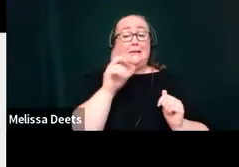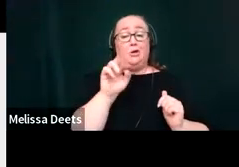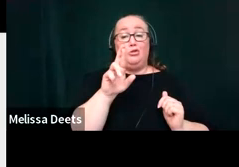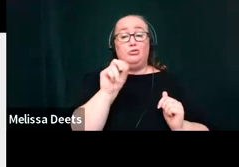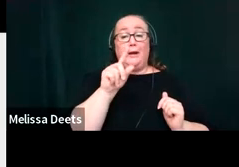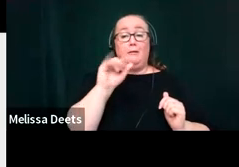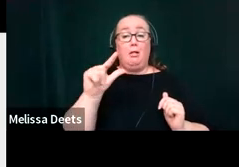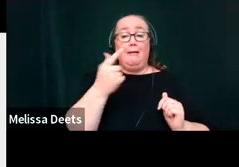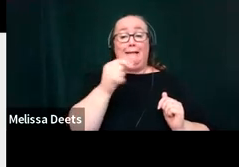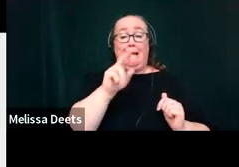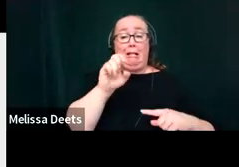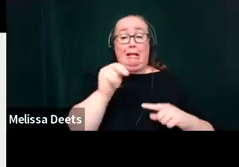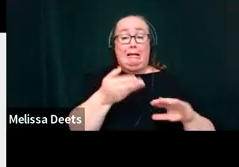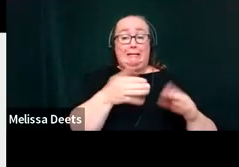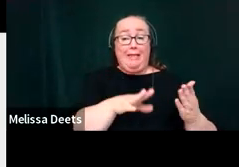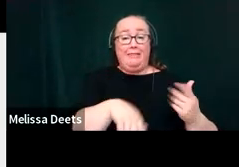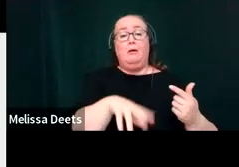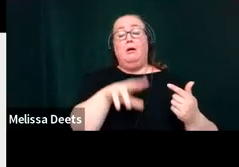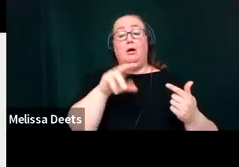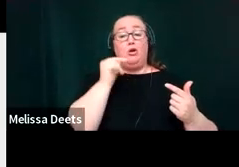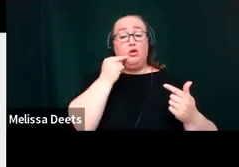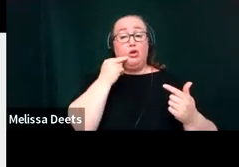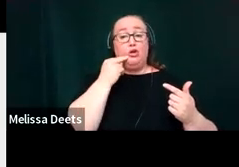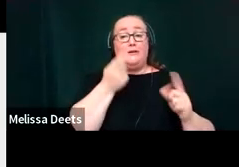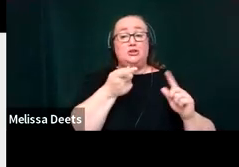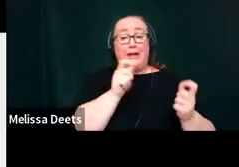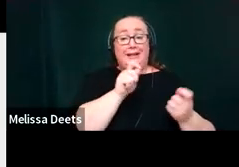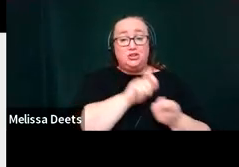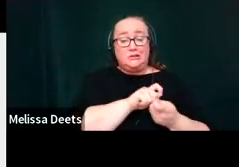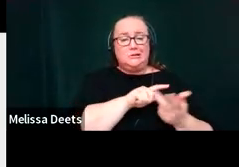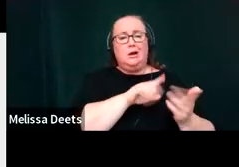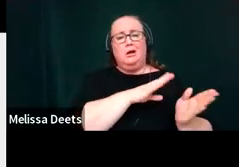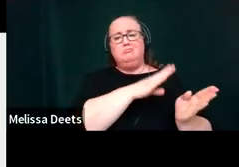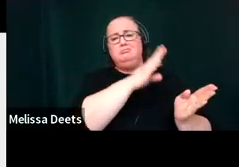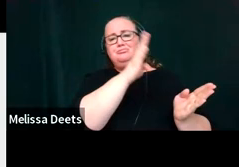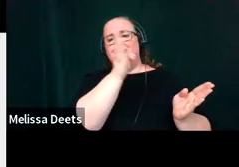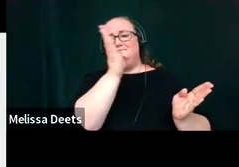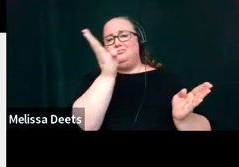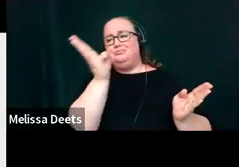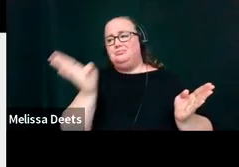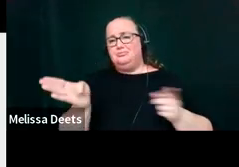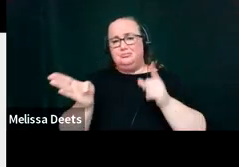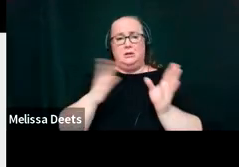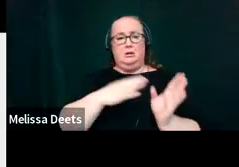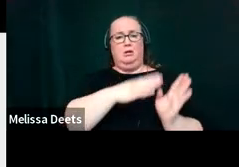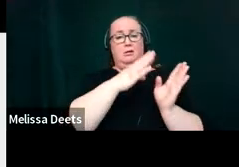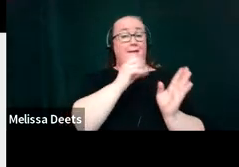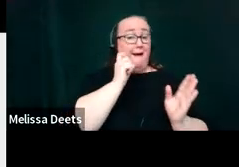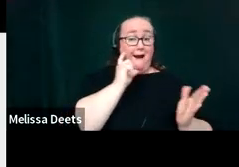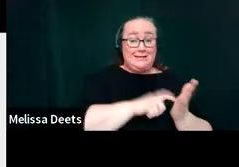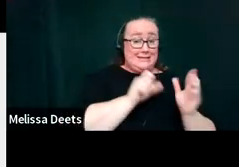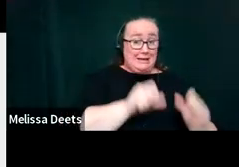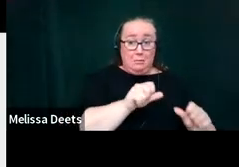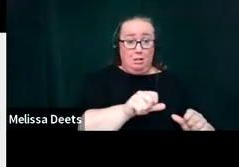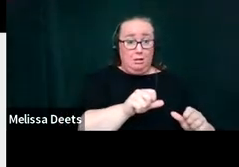death, retinal nerve fiber layer changes, and eventually, as we move to the right side of the picture, we go from undetectable disease, which